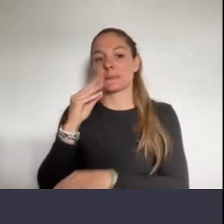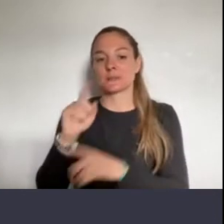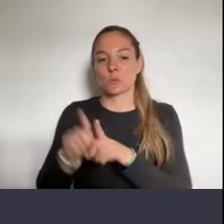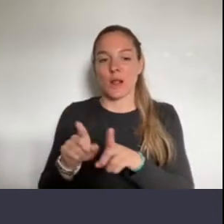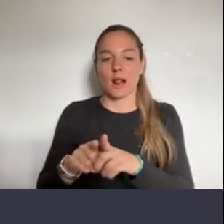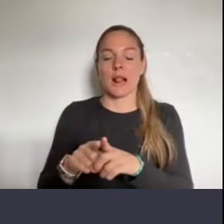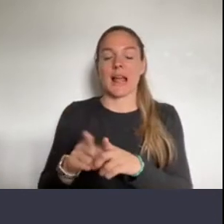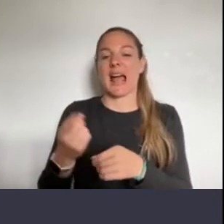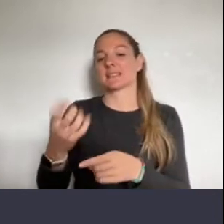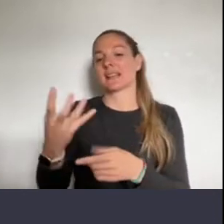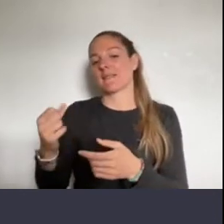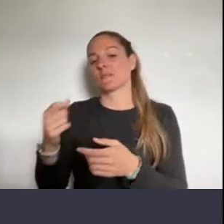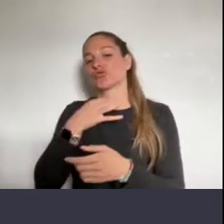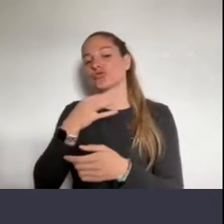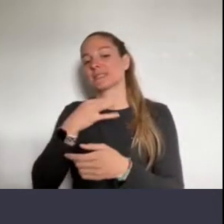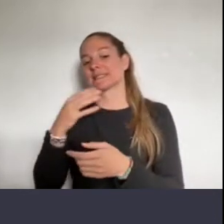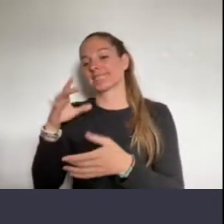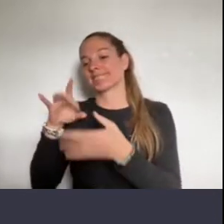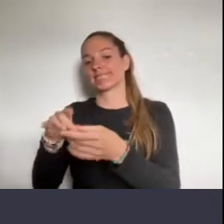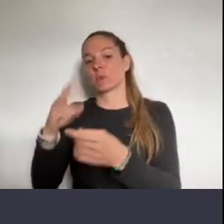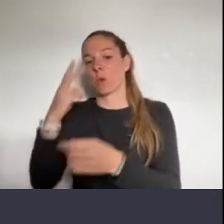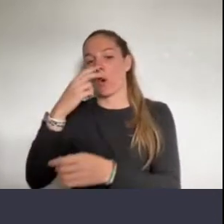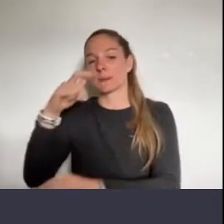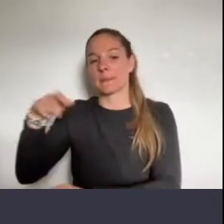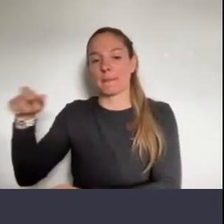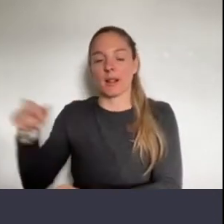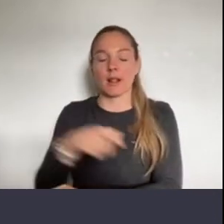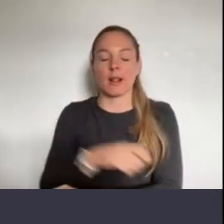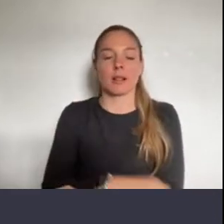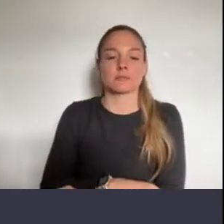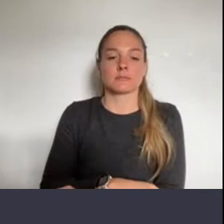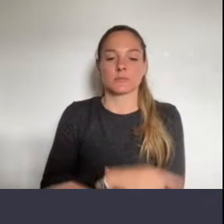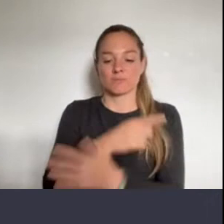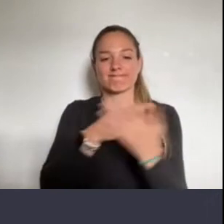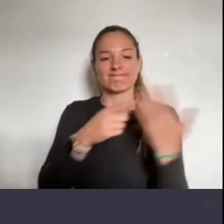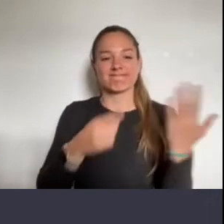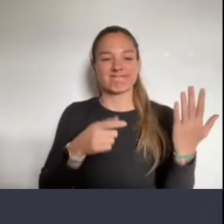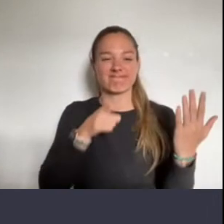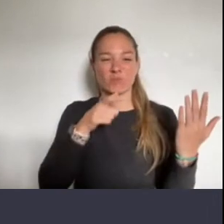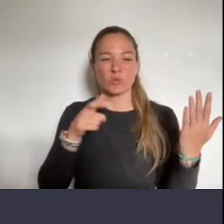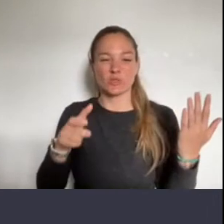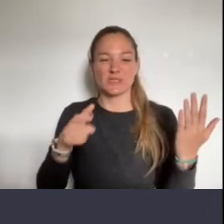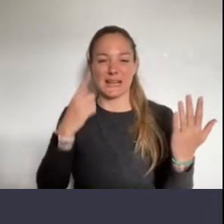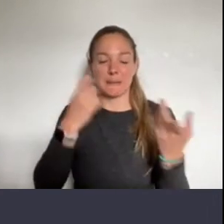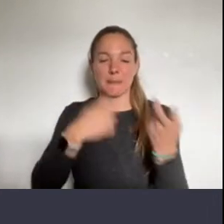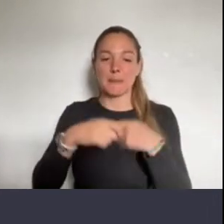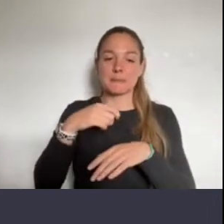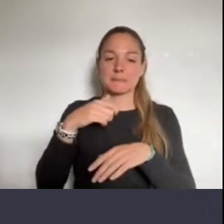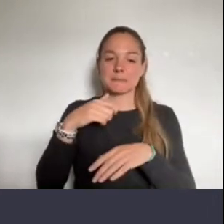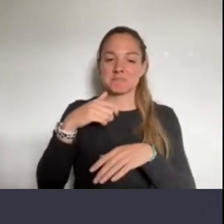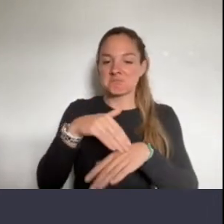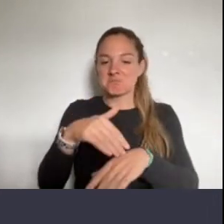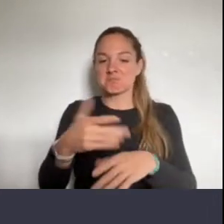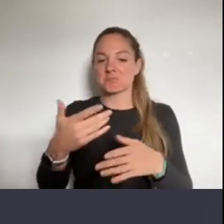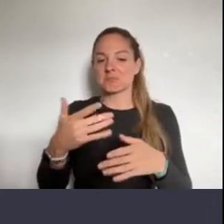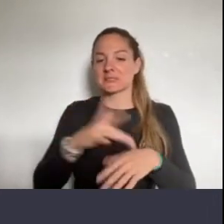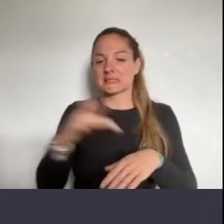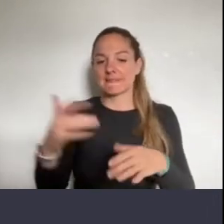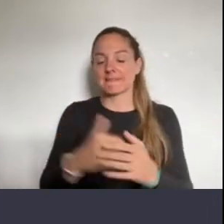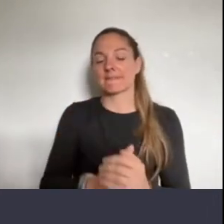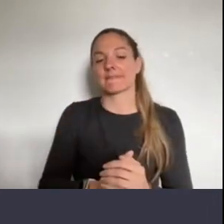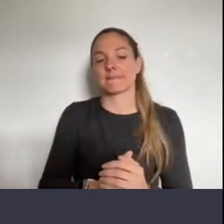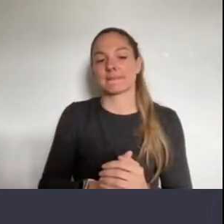people. Just want to point out in terms of some of the terminology that's been used also can be quite sensitive, and this is just being reflected